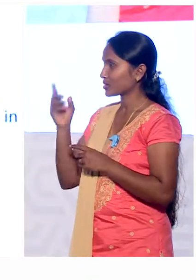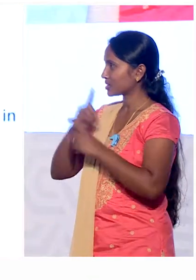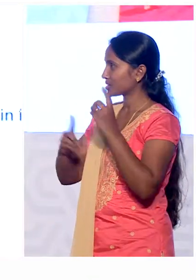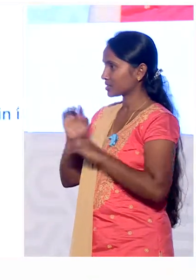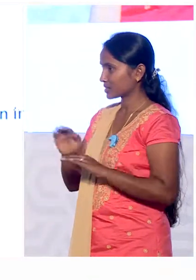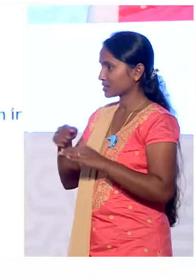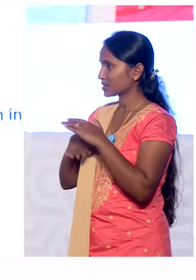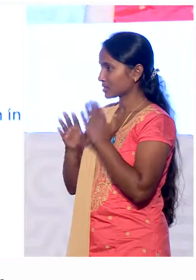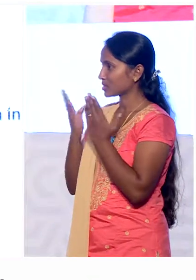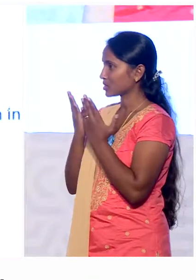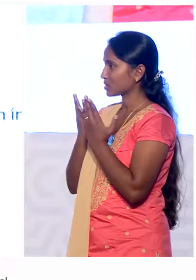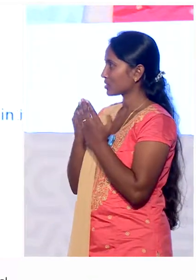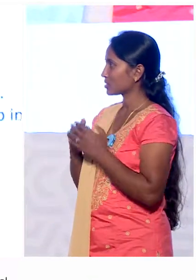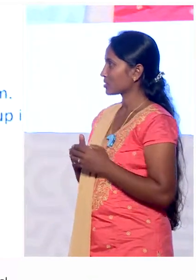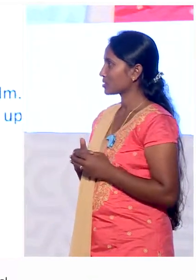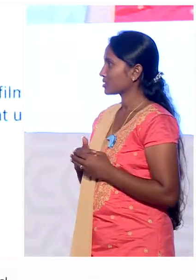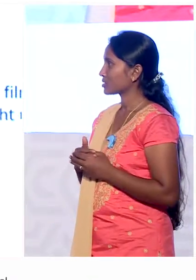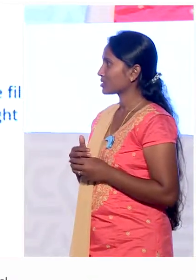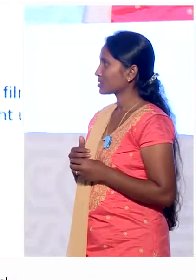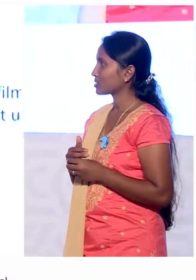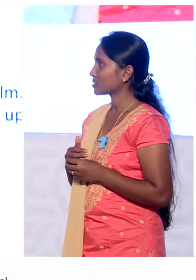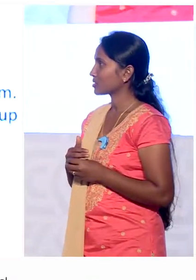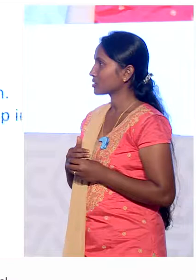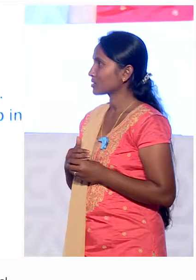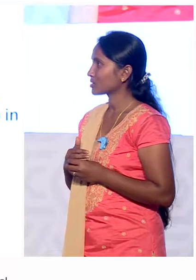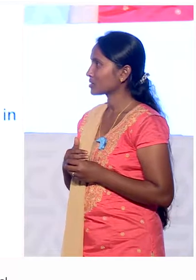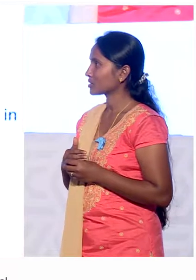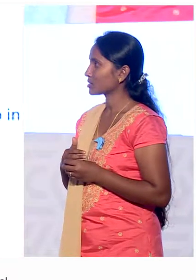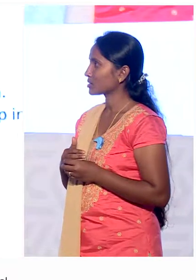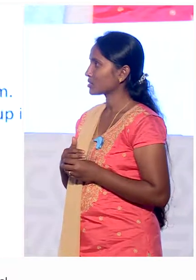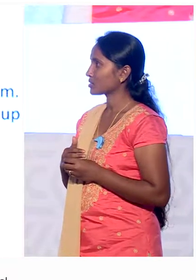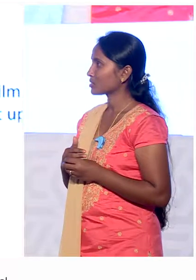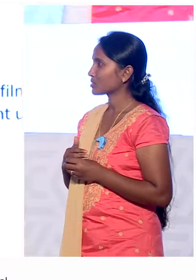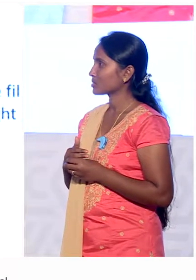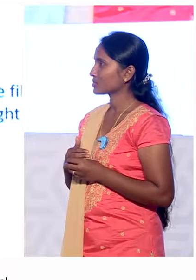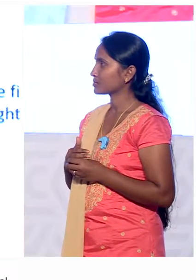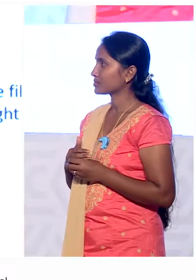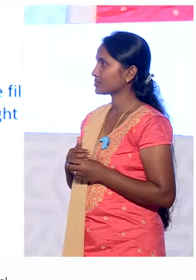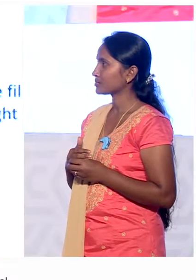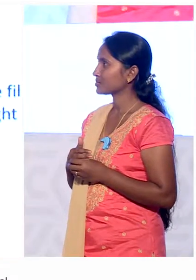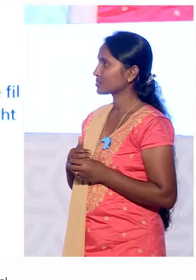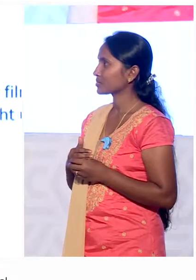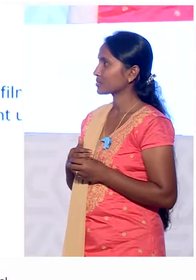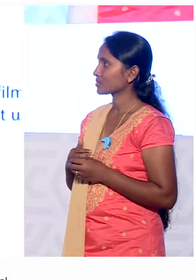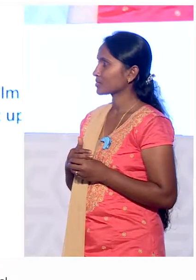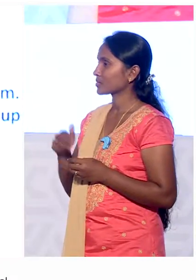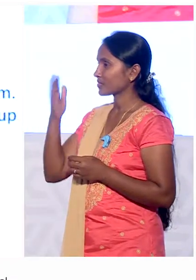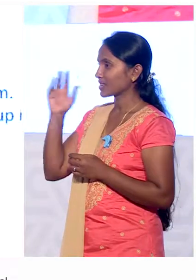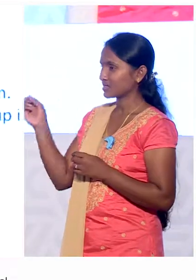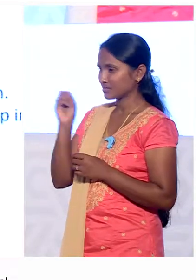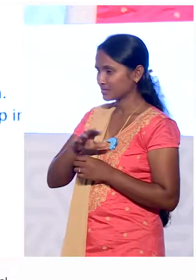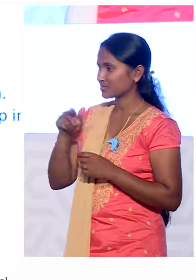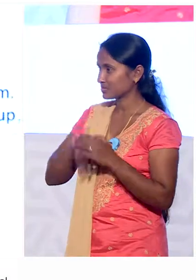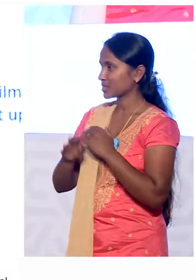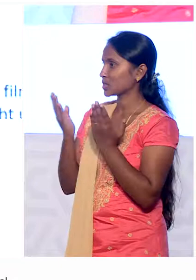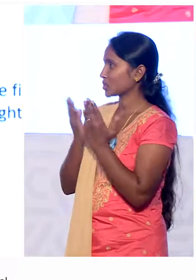kids that we had there, because autism was not the pandemic then that it is now, and there are reasons why it's a pandemic now, but we don't